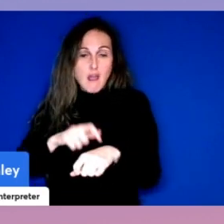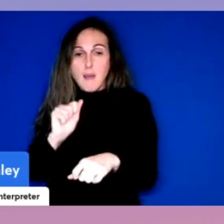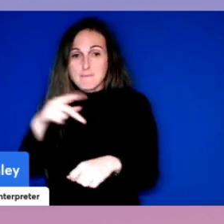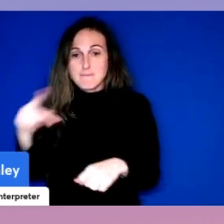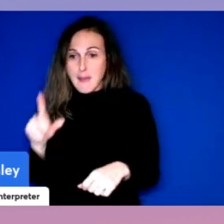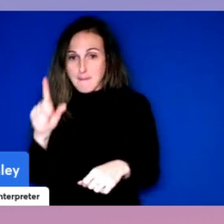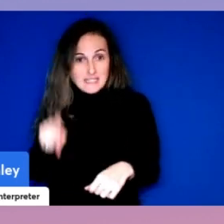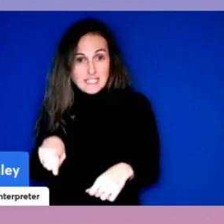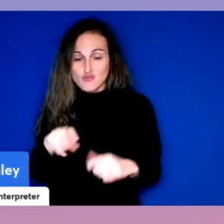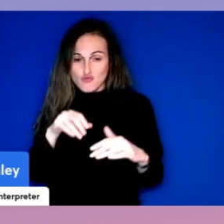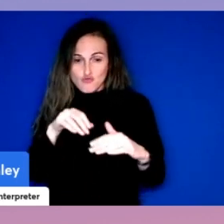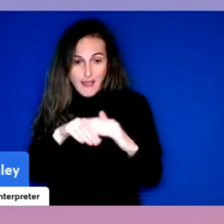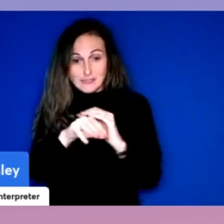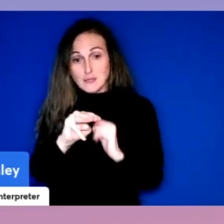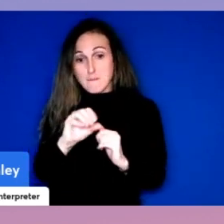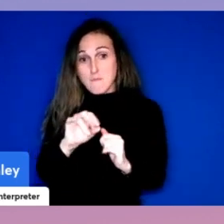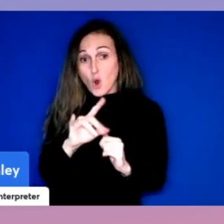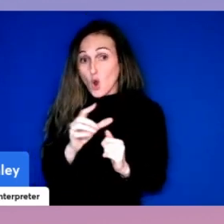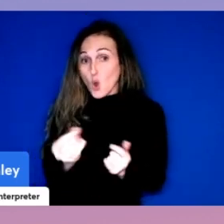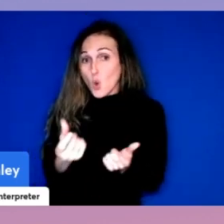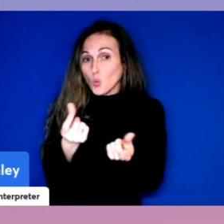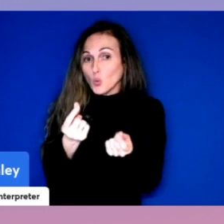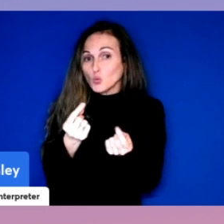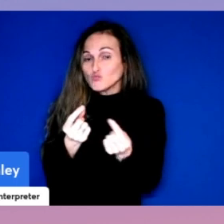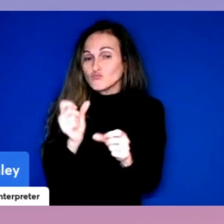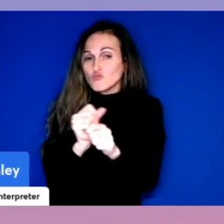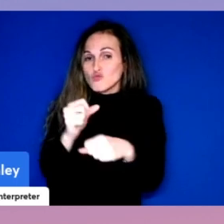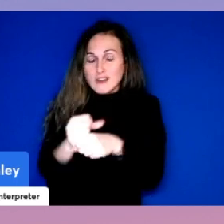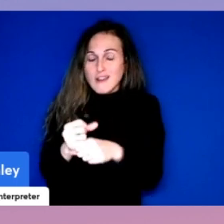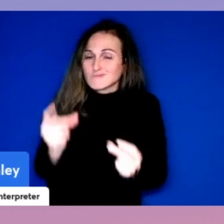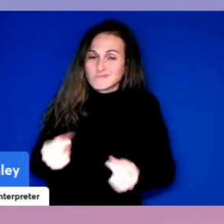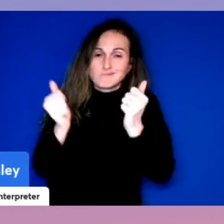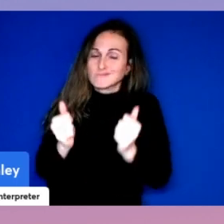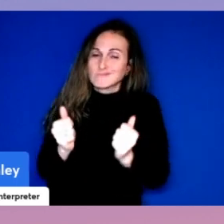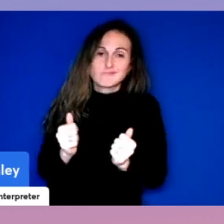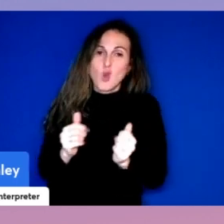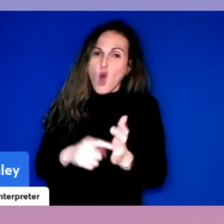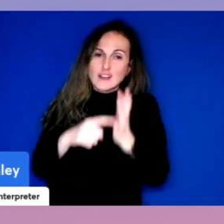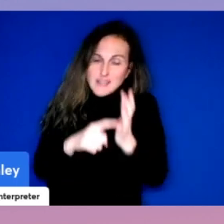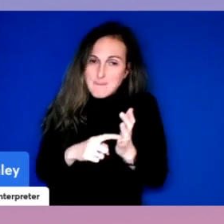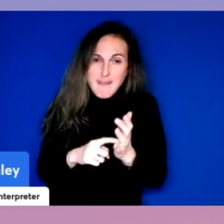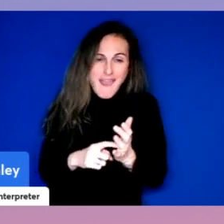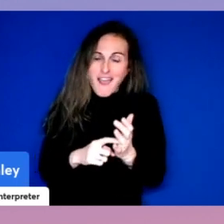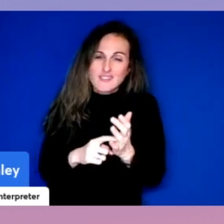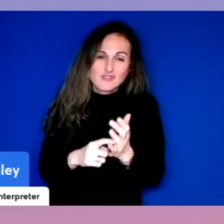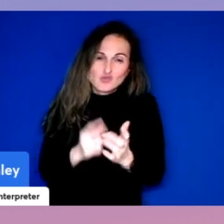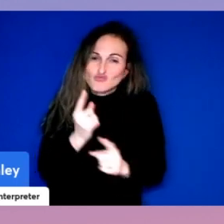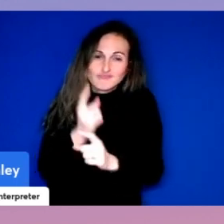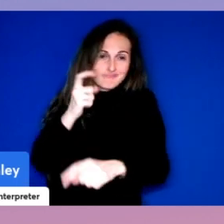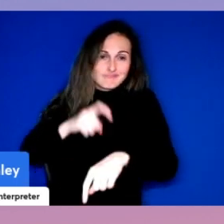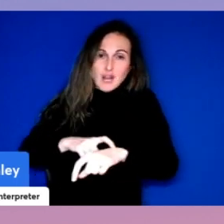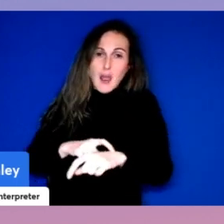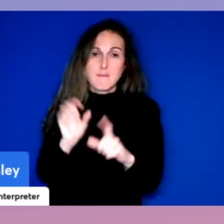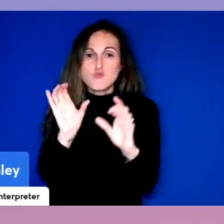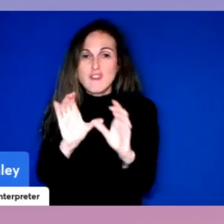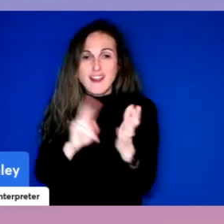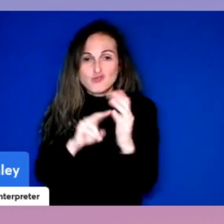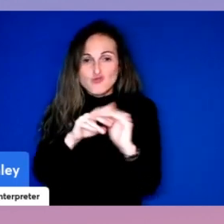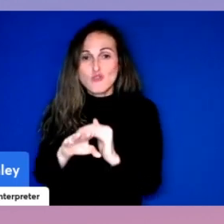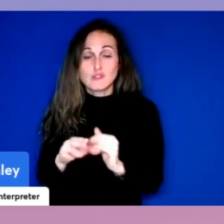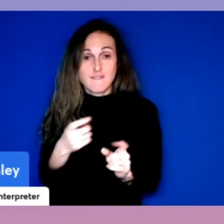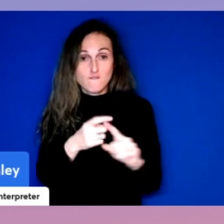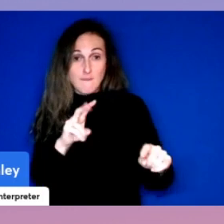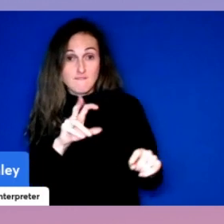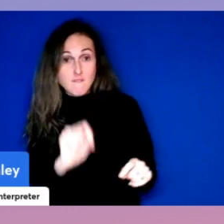to access Mongo, it can create on-demand, just-in-time credentials from Vault to use